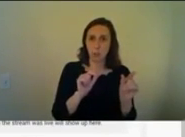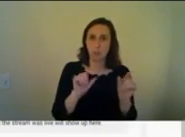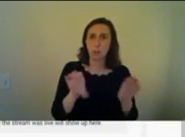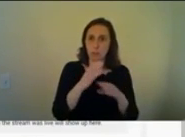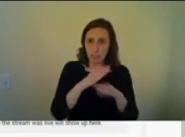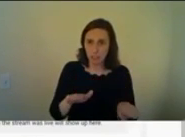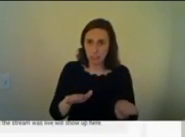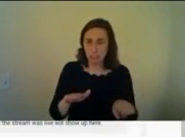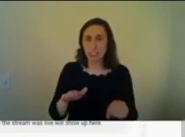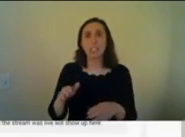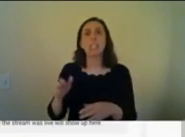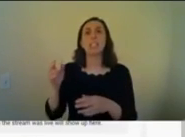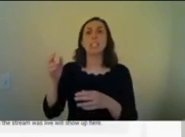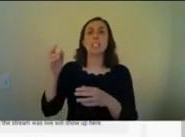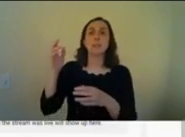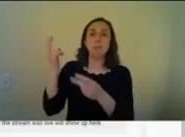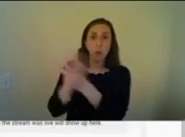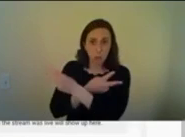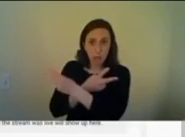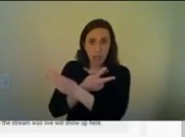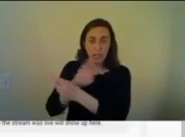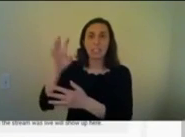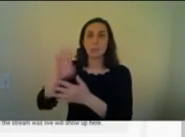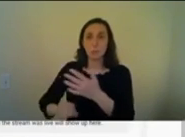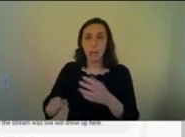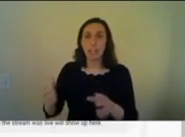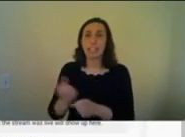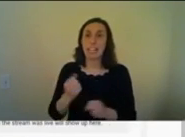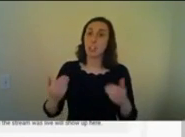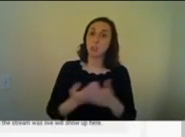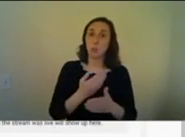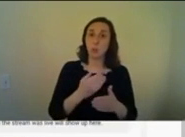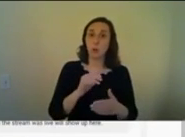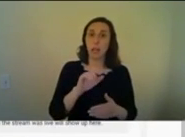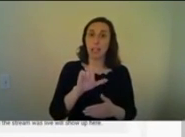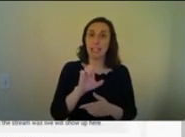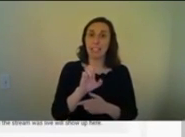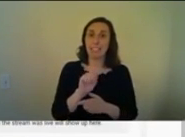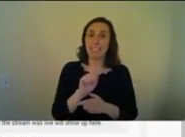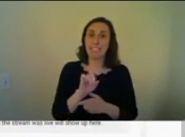multiply, subtract, you get a new leading term, repeat.